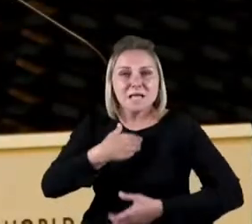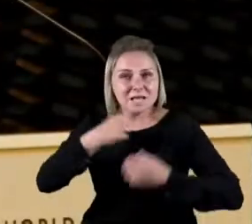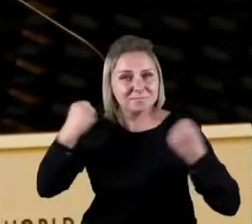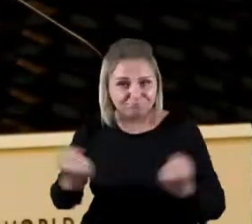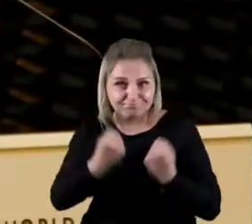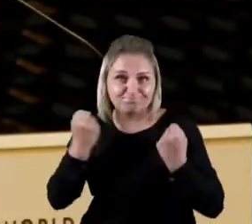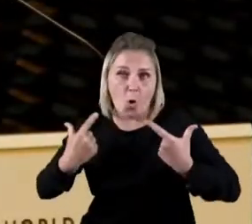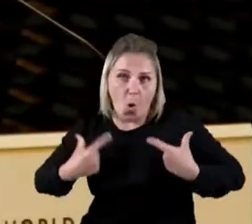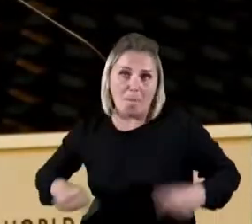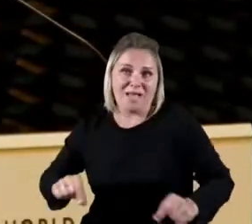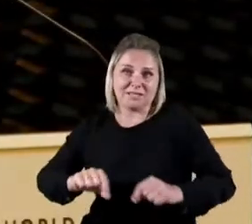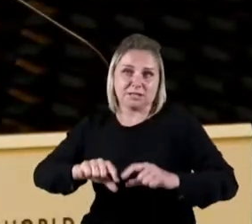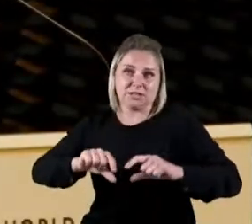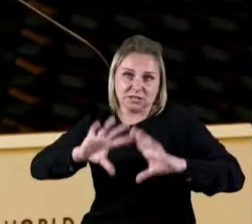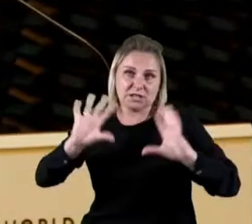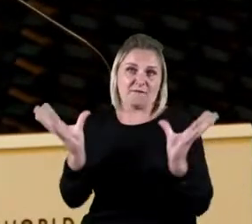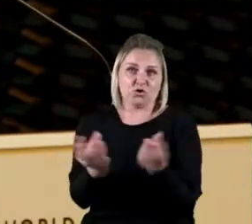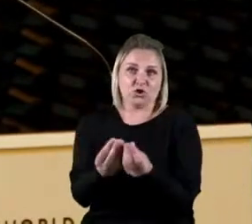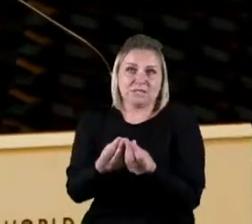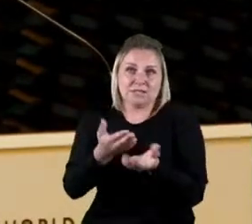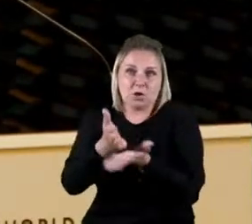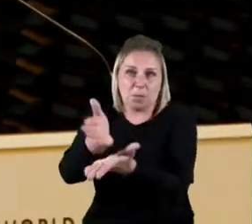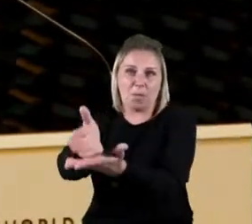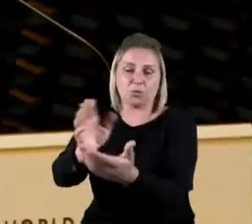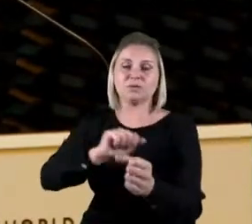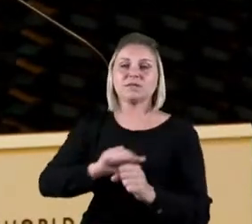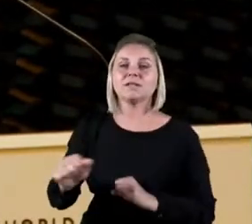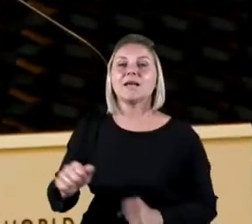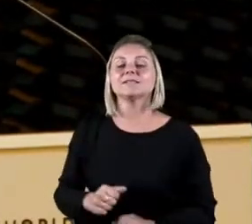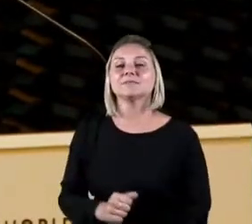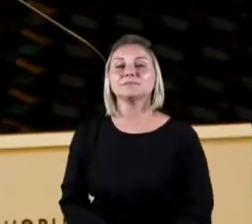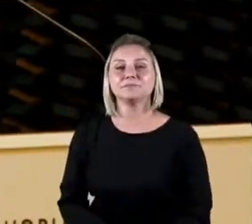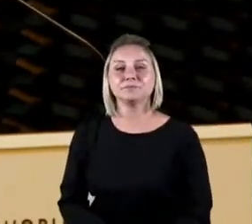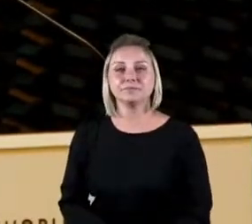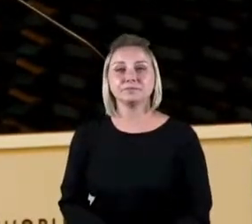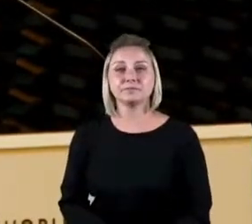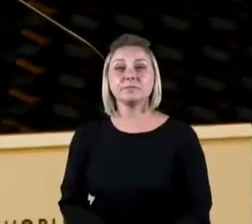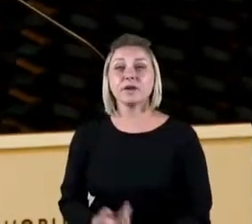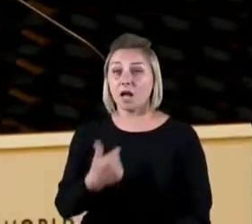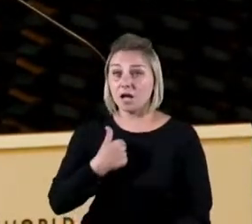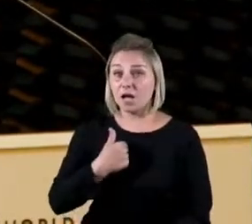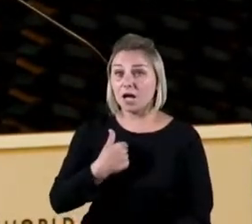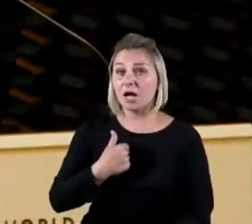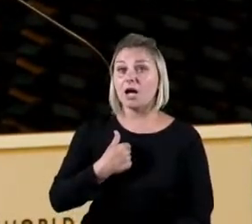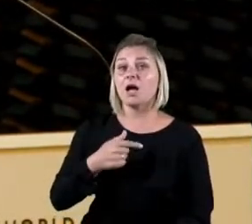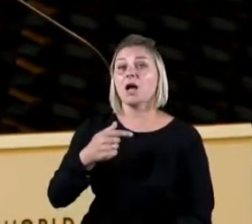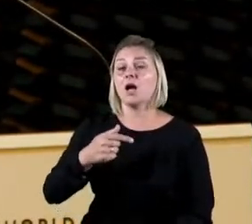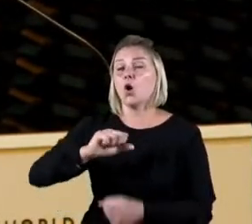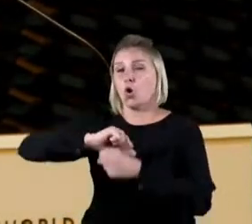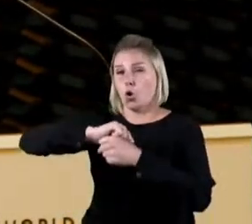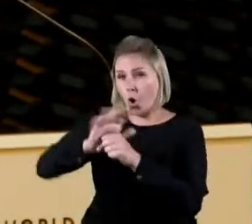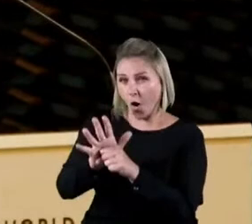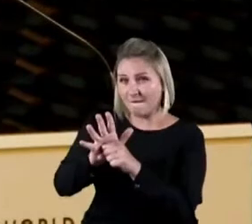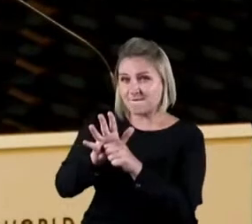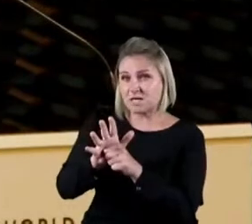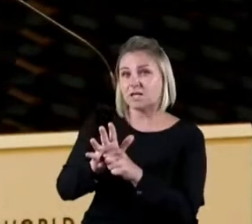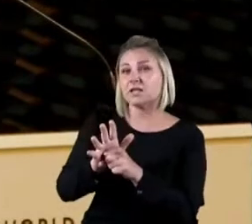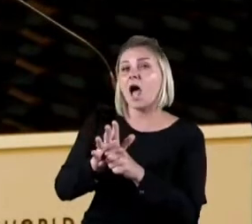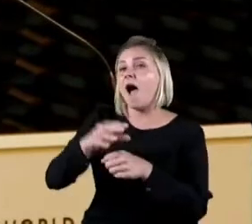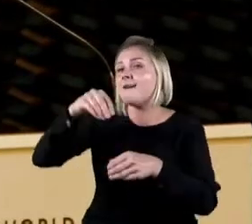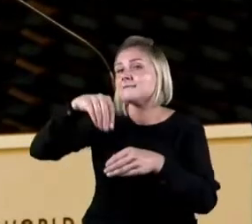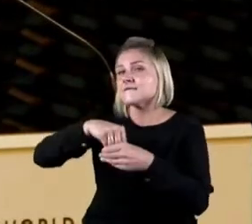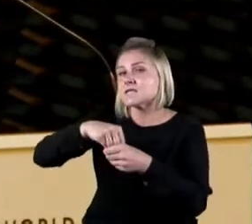you. And something that I want to say is learning from COVID is giving us the opportunity to